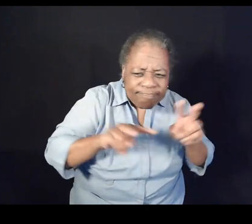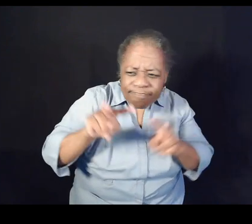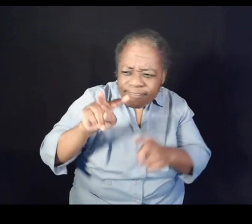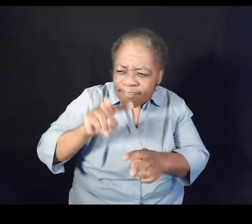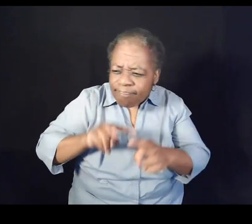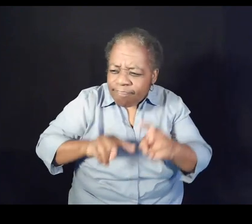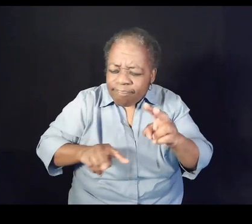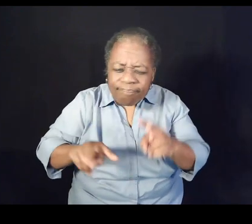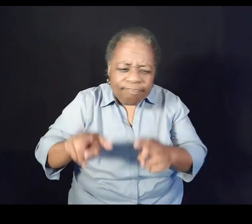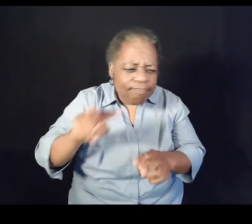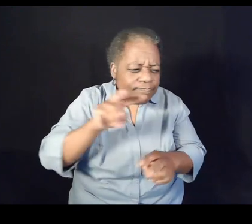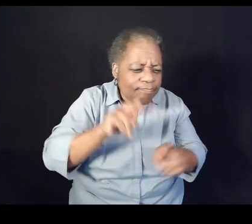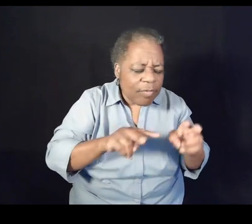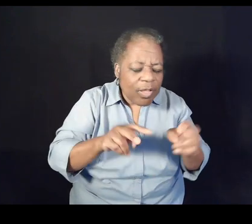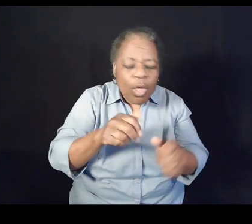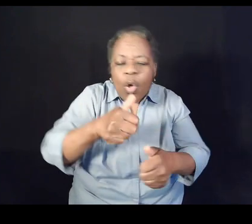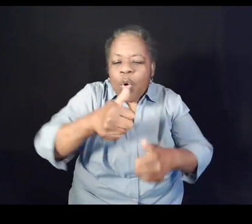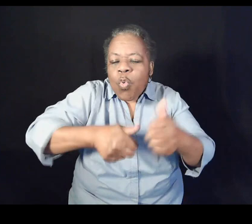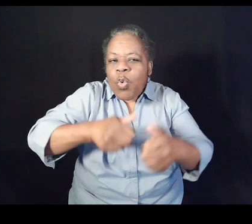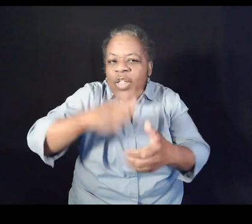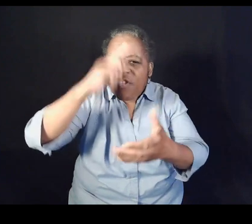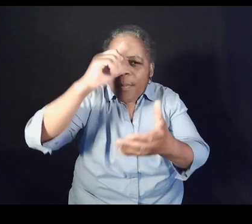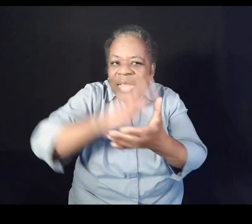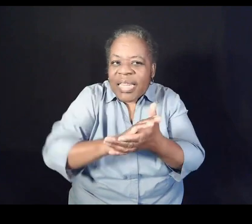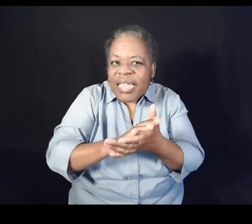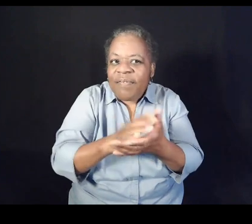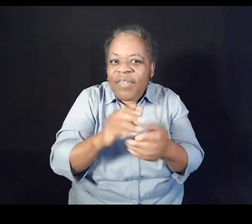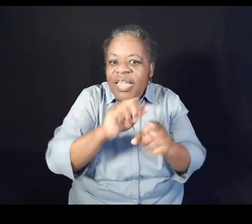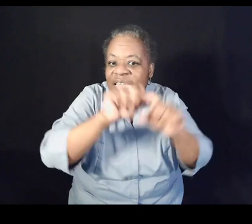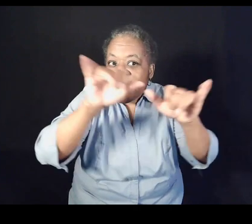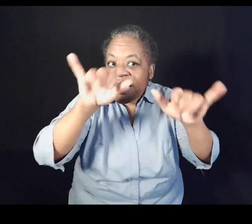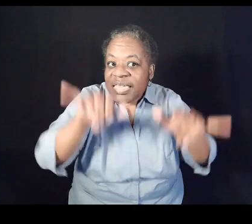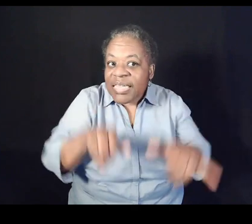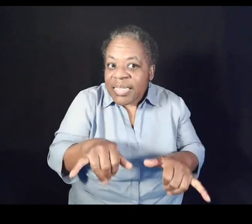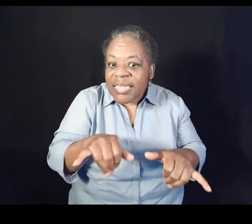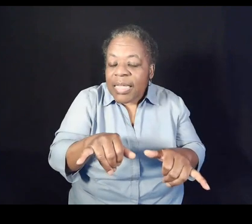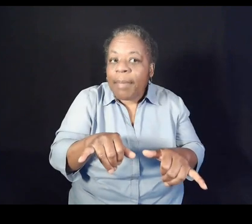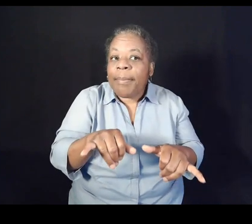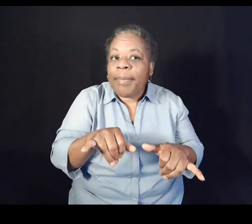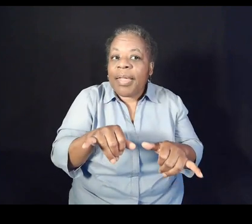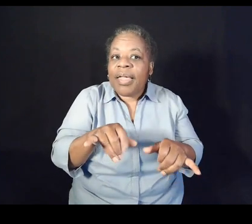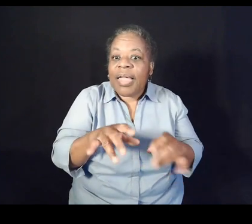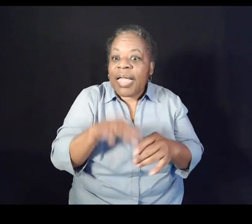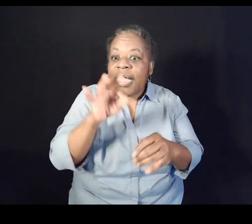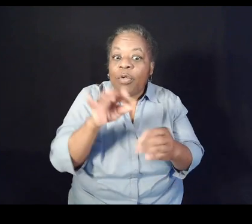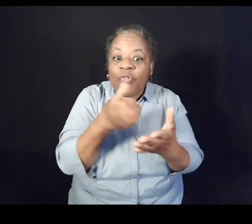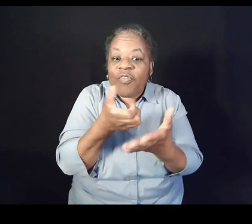belief system best accounts for the evidence with the least amount of difficulties?